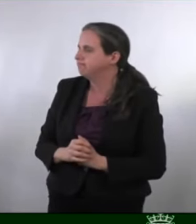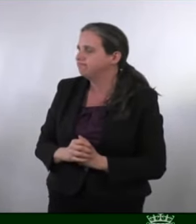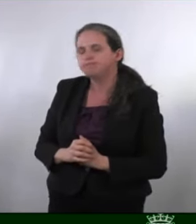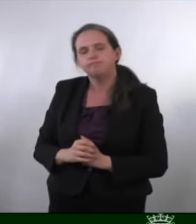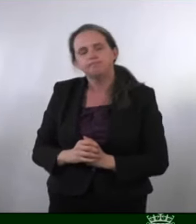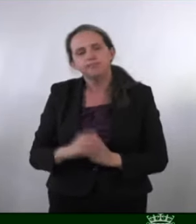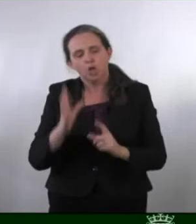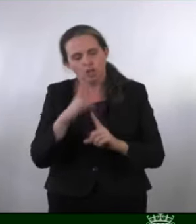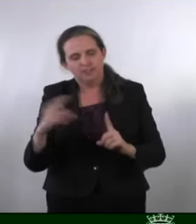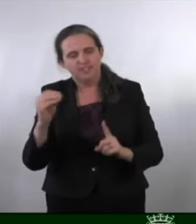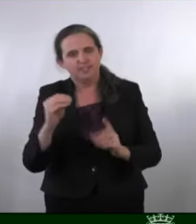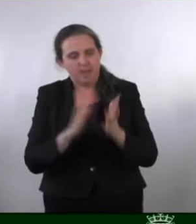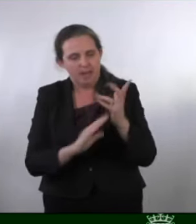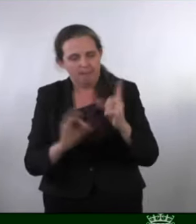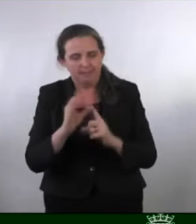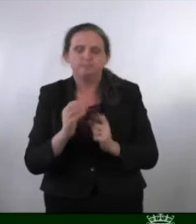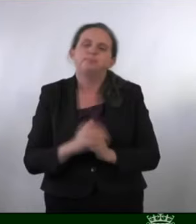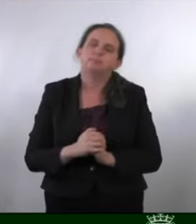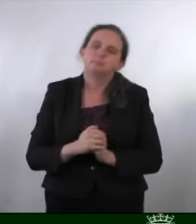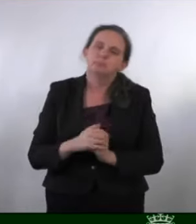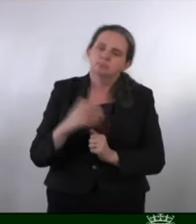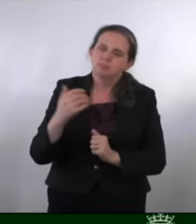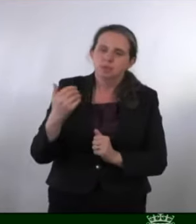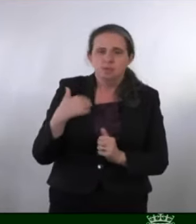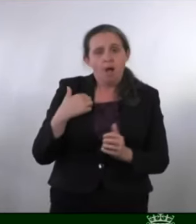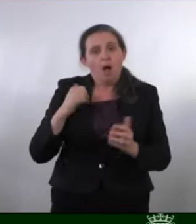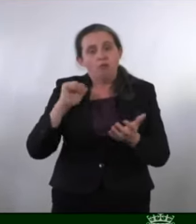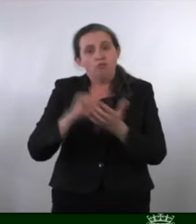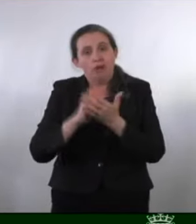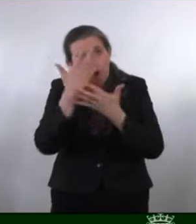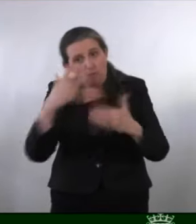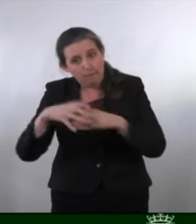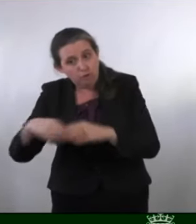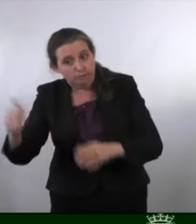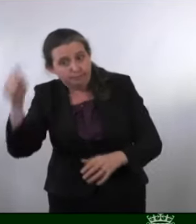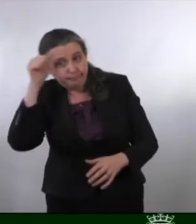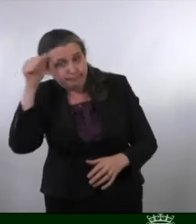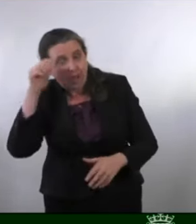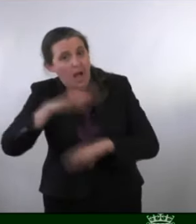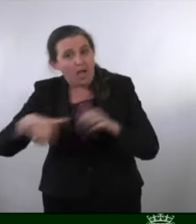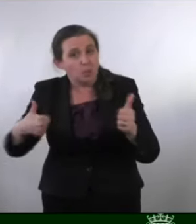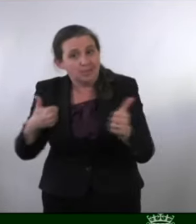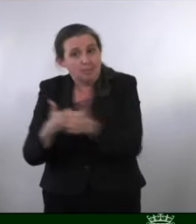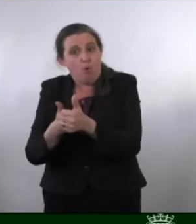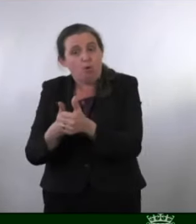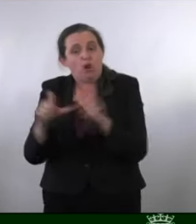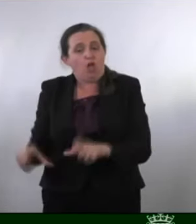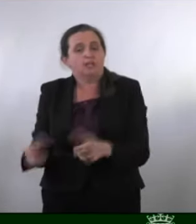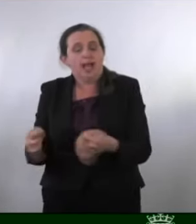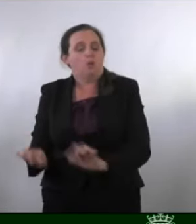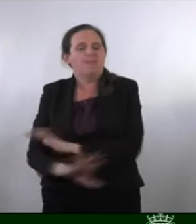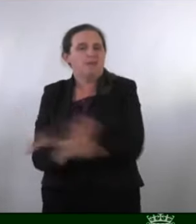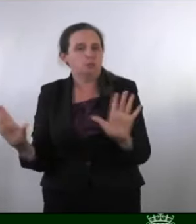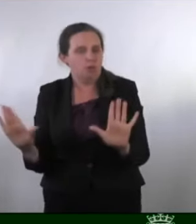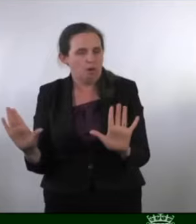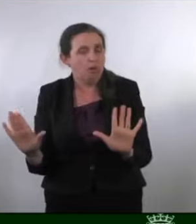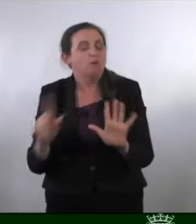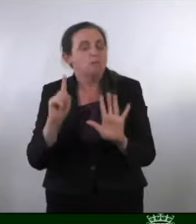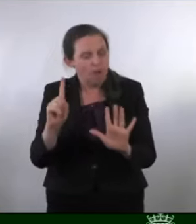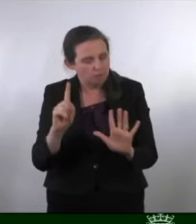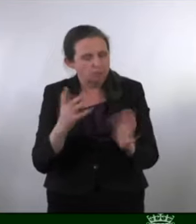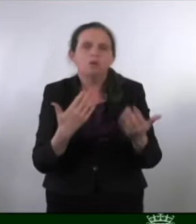or otherwise, but I welcome the move to get these vaccines, and it's very, very good news. As I understand it, the